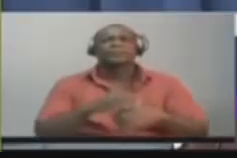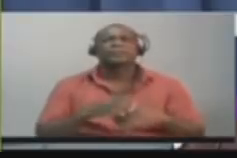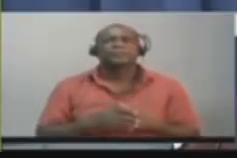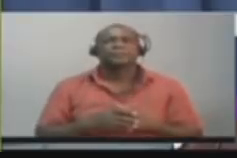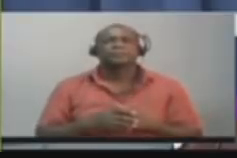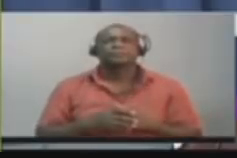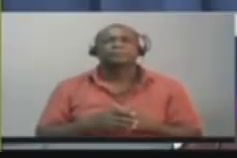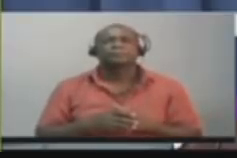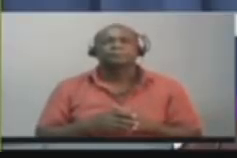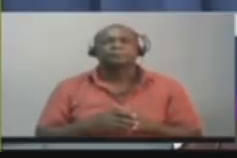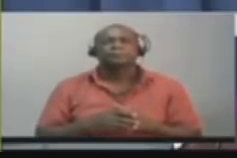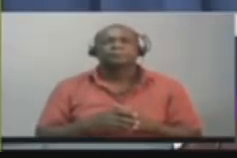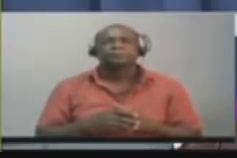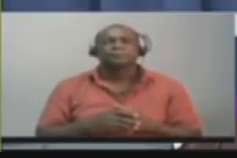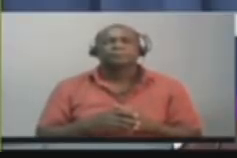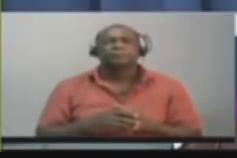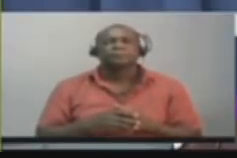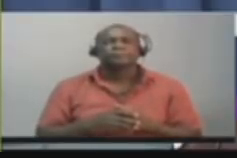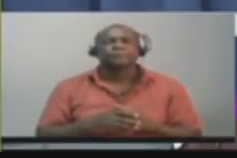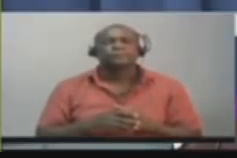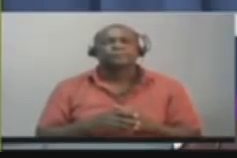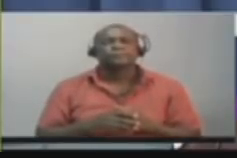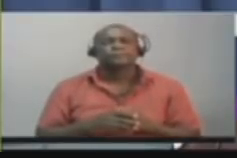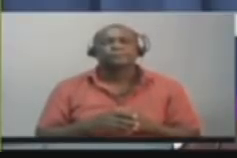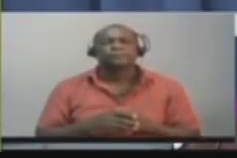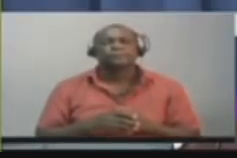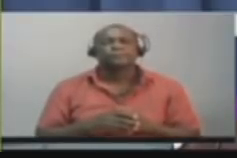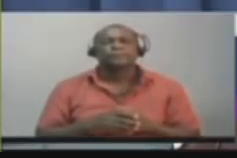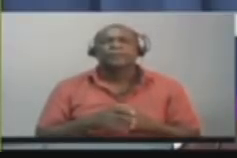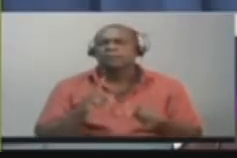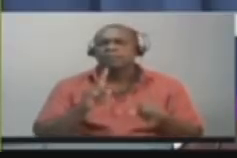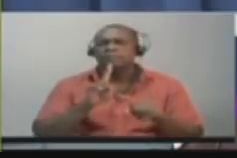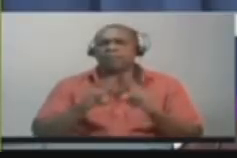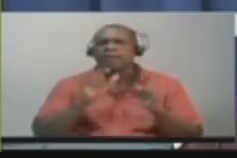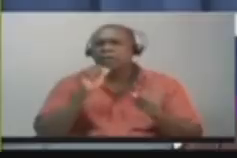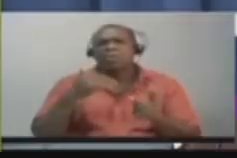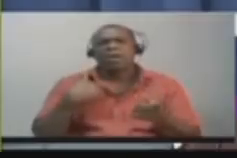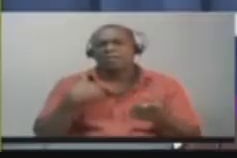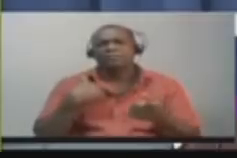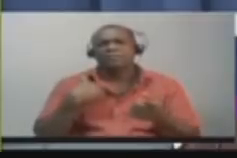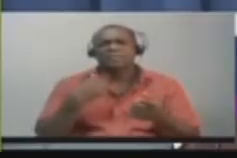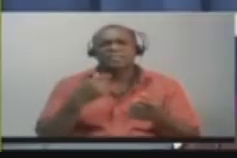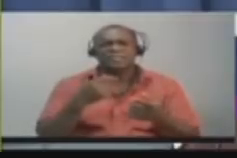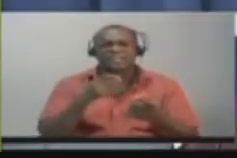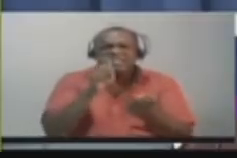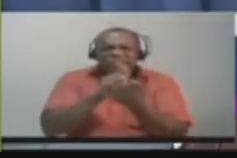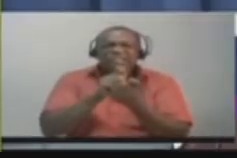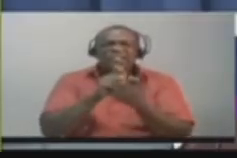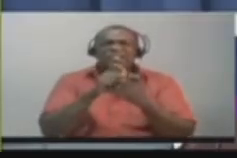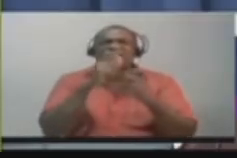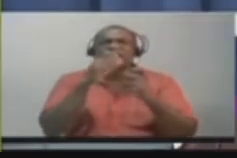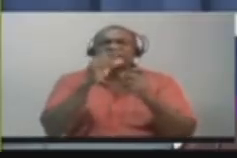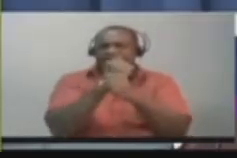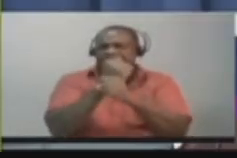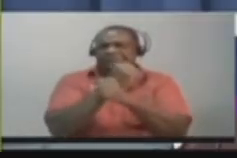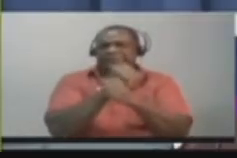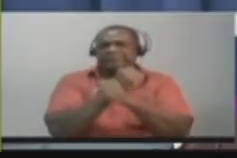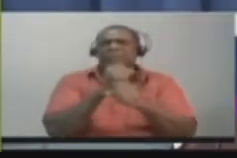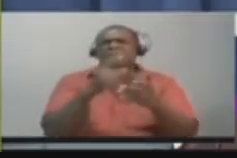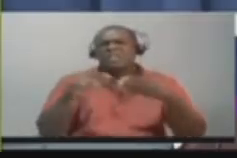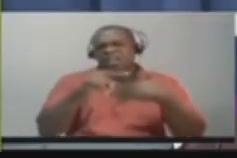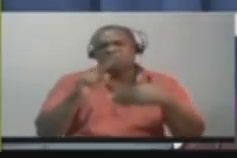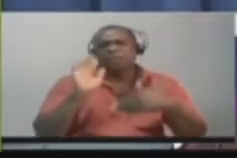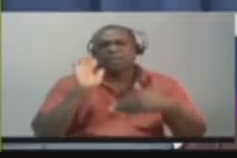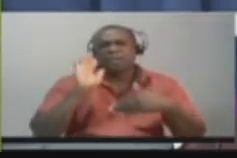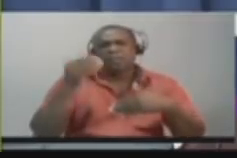actual figure. I should have some more figures next week. But the nursing complement, we really want to get that up. At that time, I